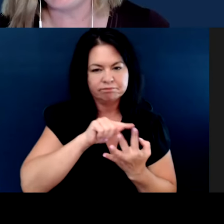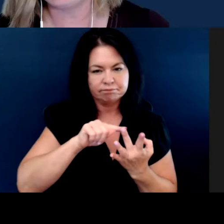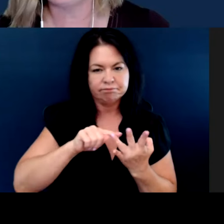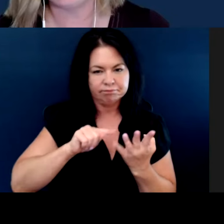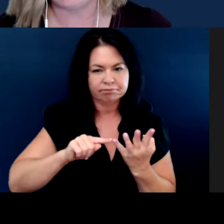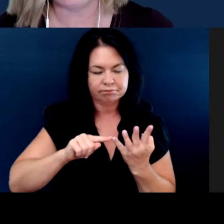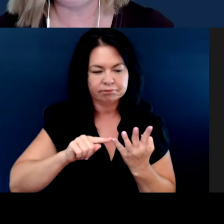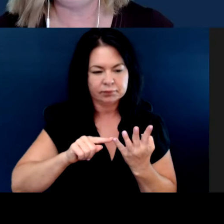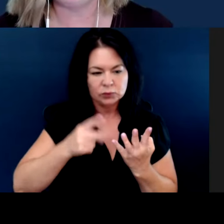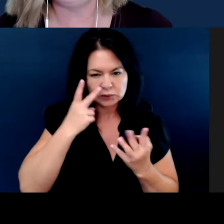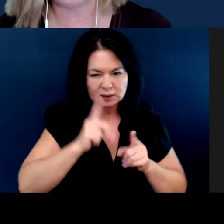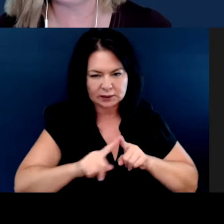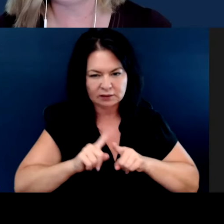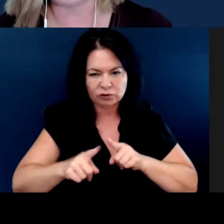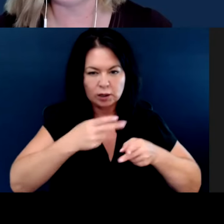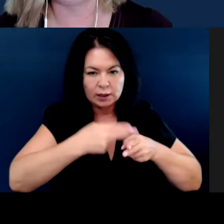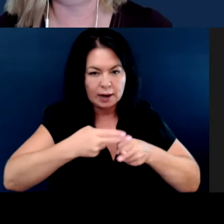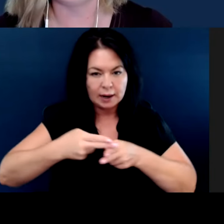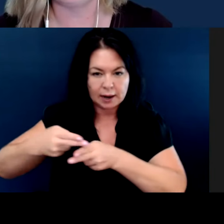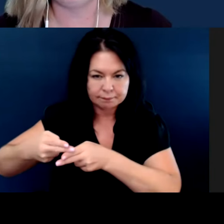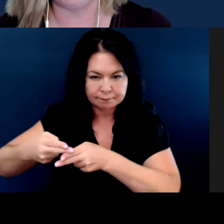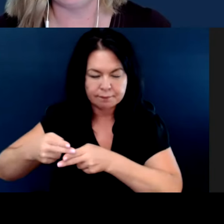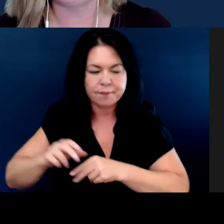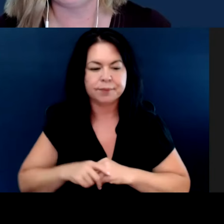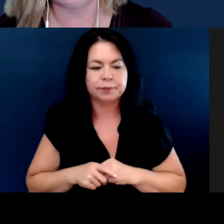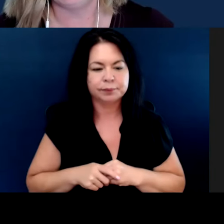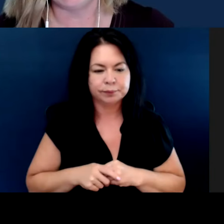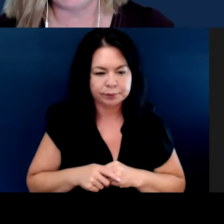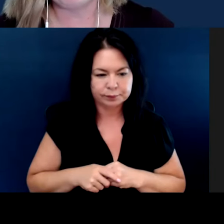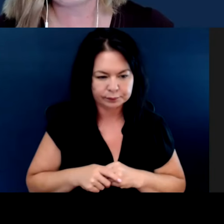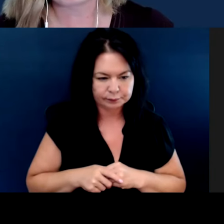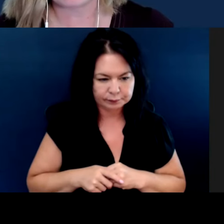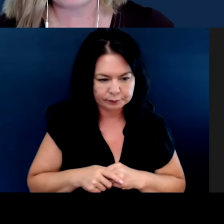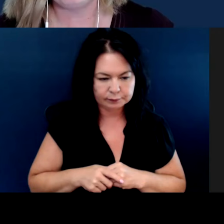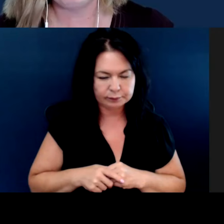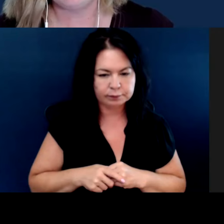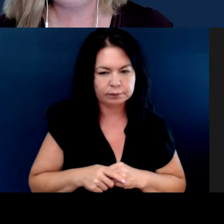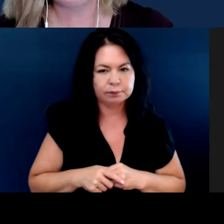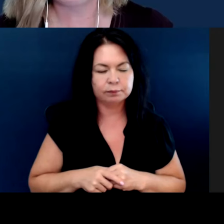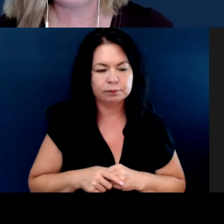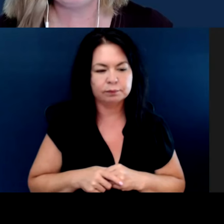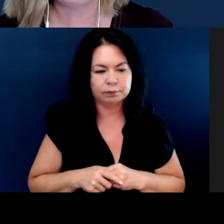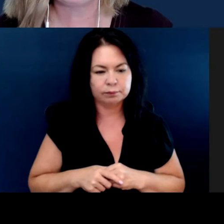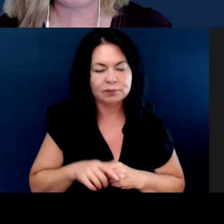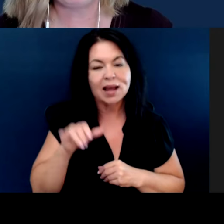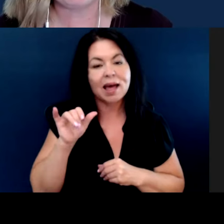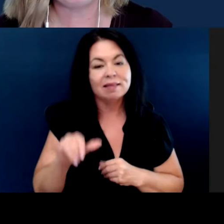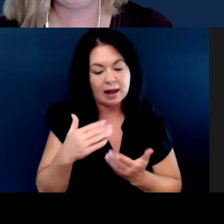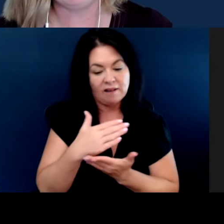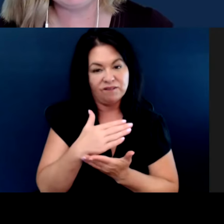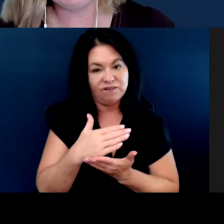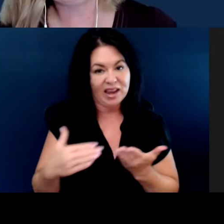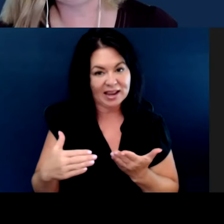gap phase, and then your catastrophic coverage phase. The phase is going to be determined